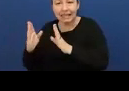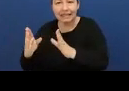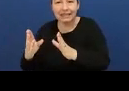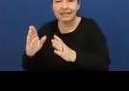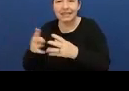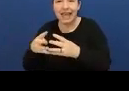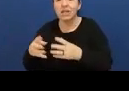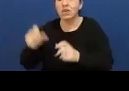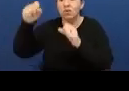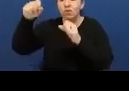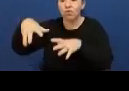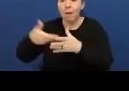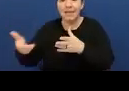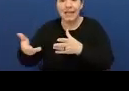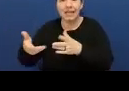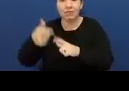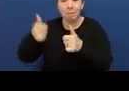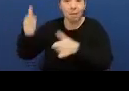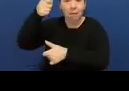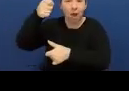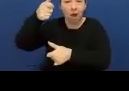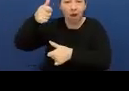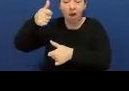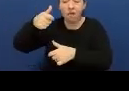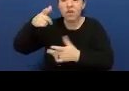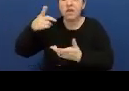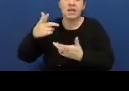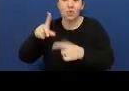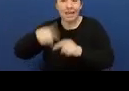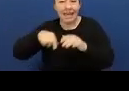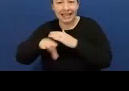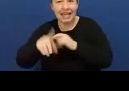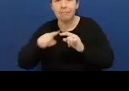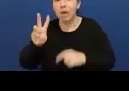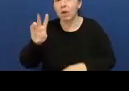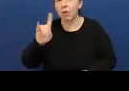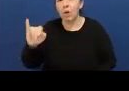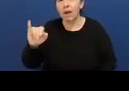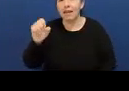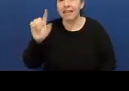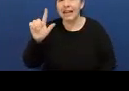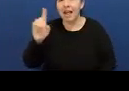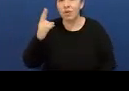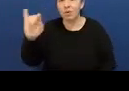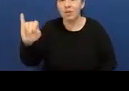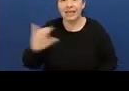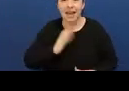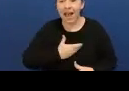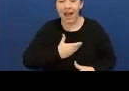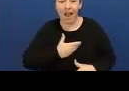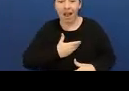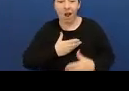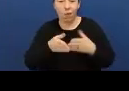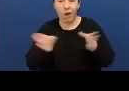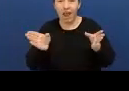from above onto them so that they can't get in. But at Wadi el-Hudi, our entrances are just open. You know, they